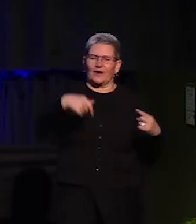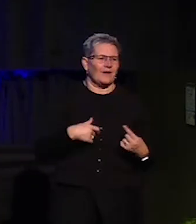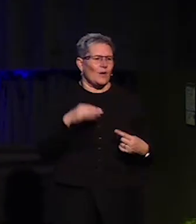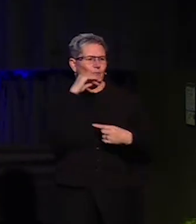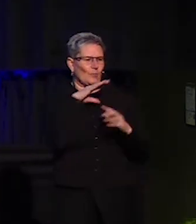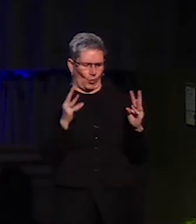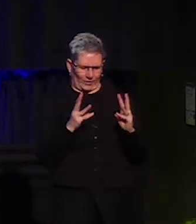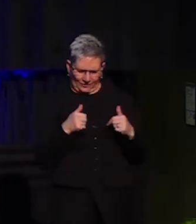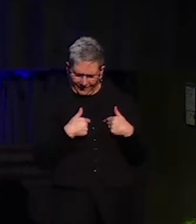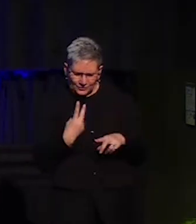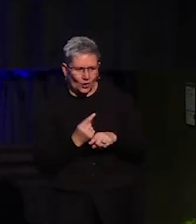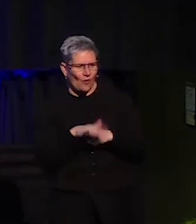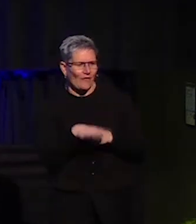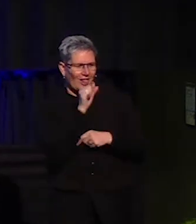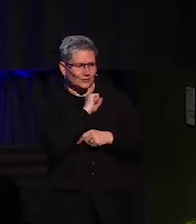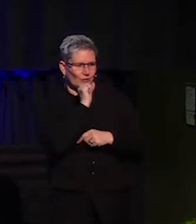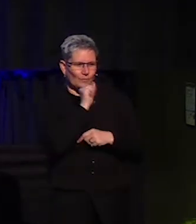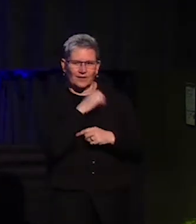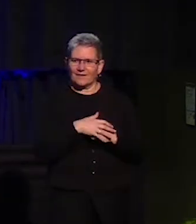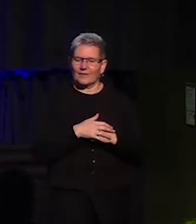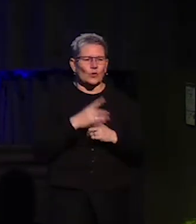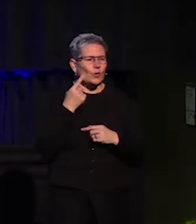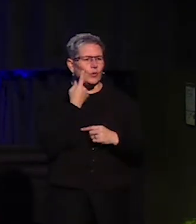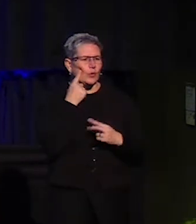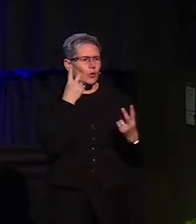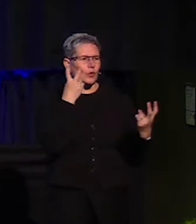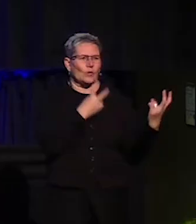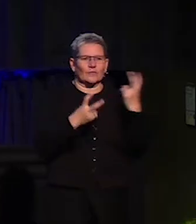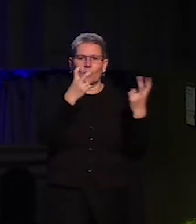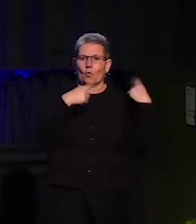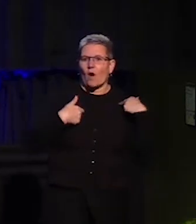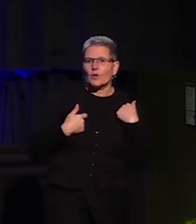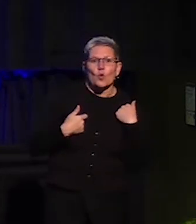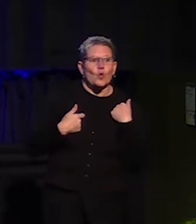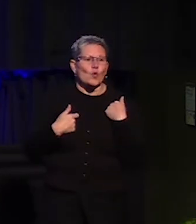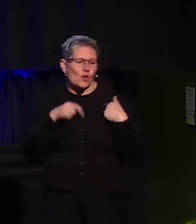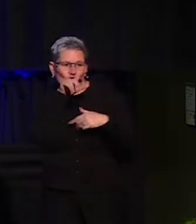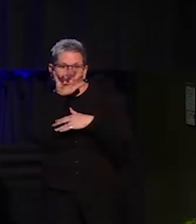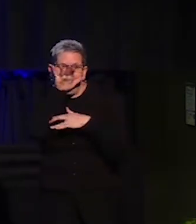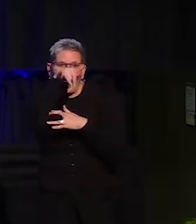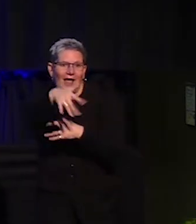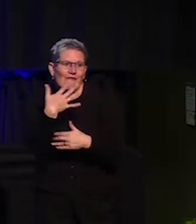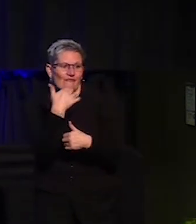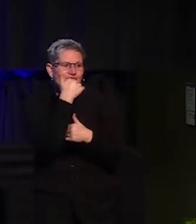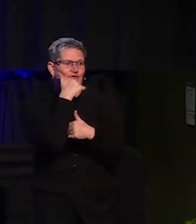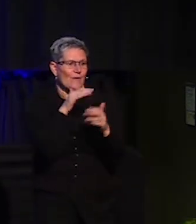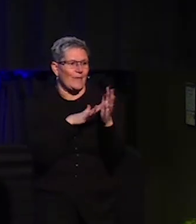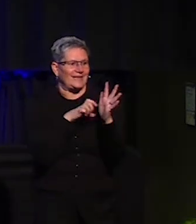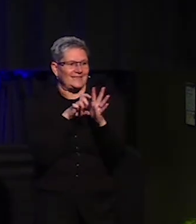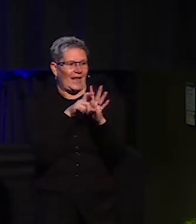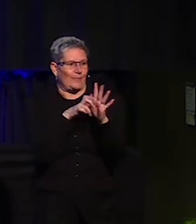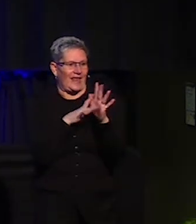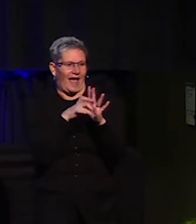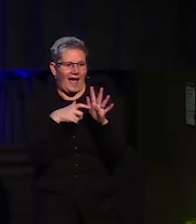cream, and no one is looking for the dragon fruit macadamia chili surprise right now. But if I